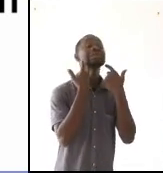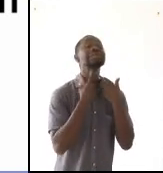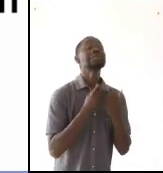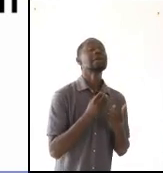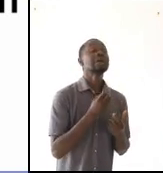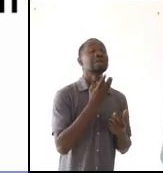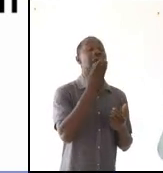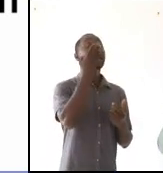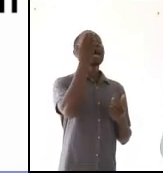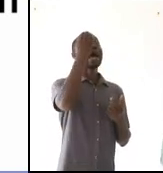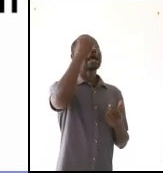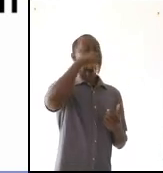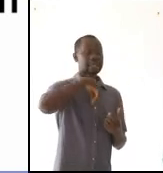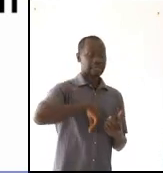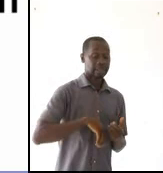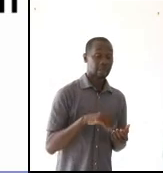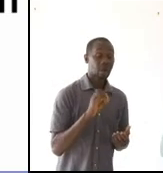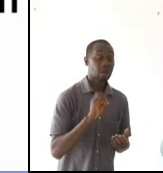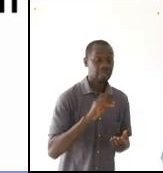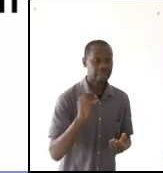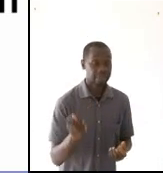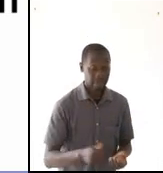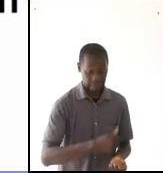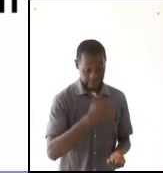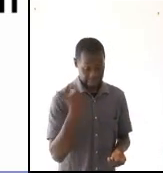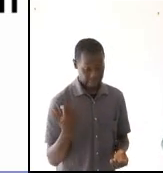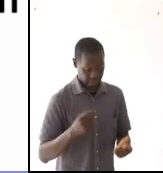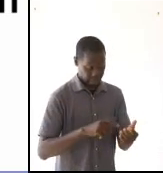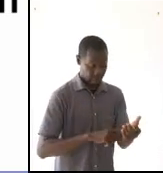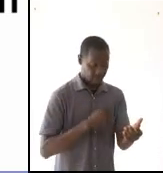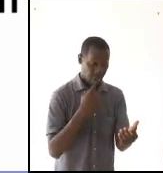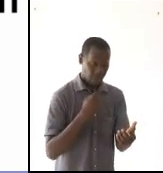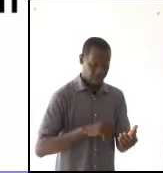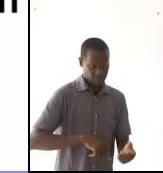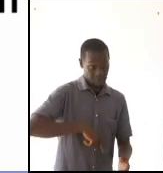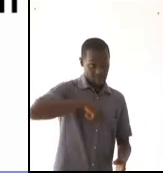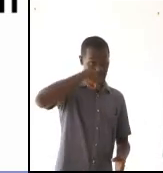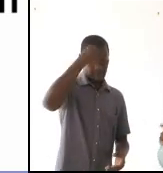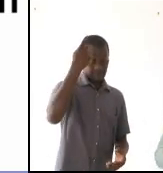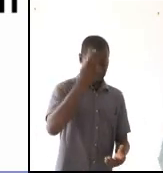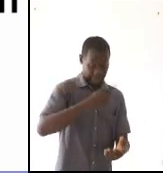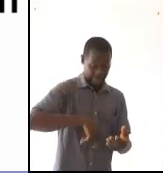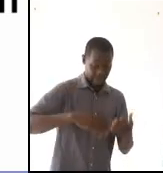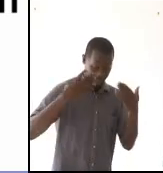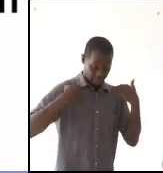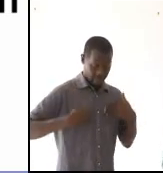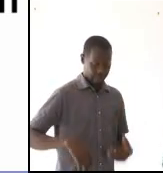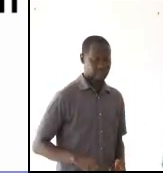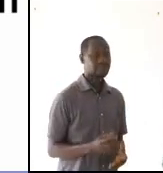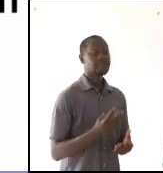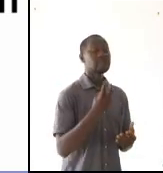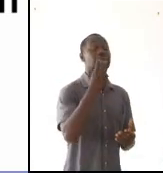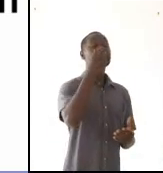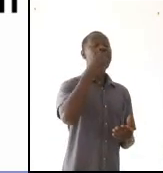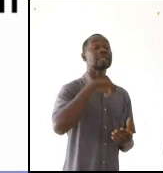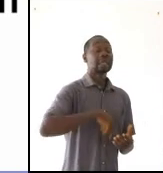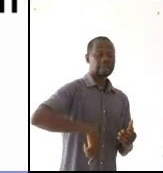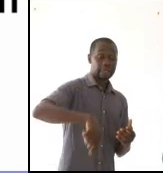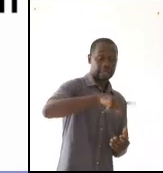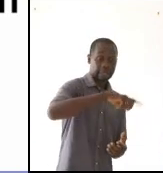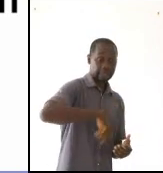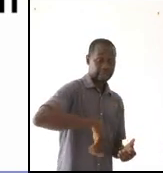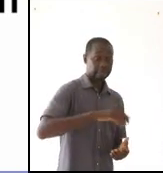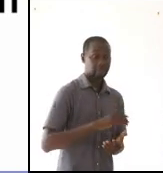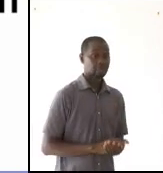they take in, oxygen is filtered and sent to the blood. That is also sent around the body by means of the circulatory system.